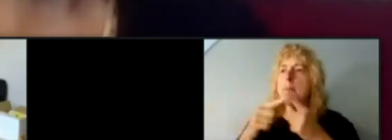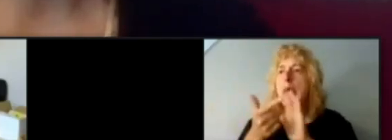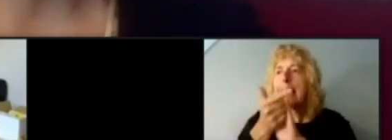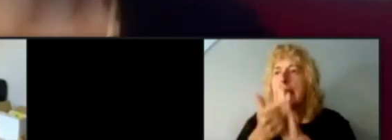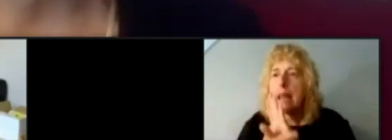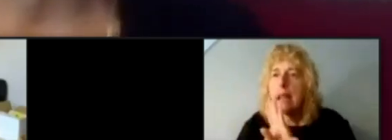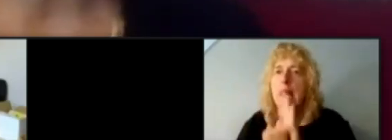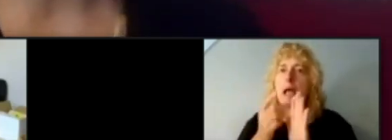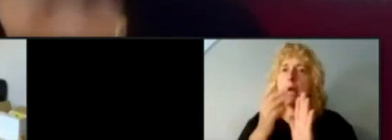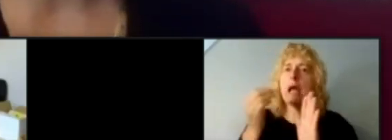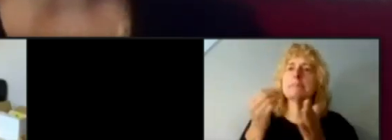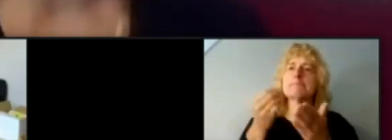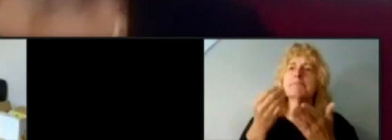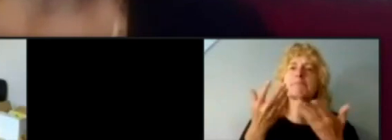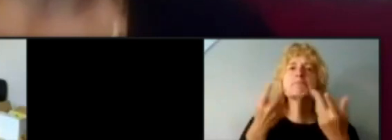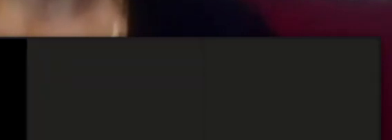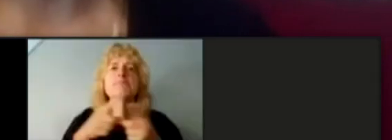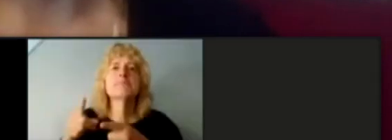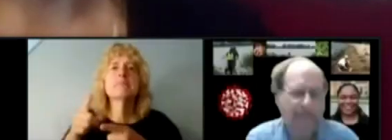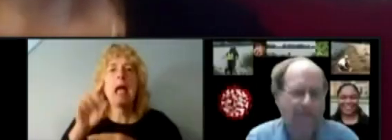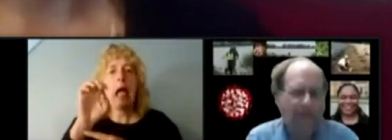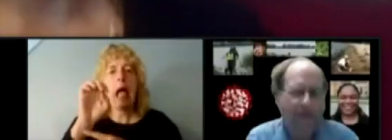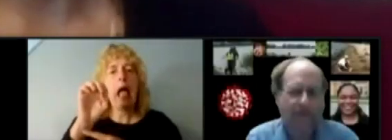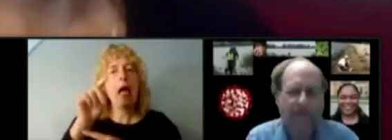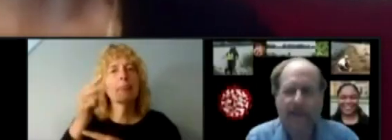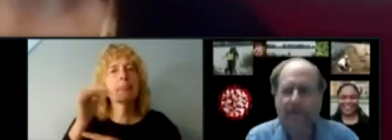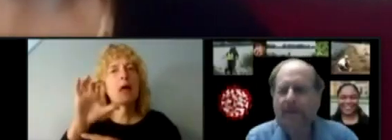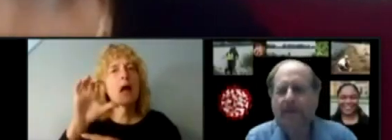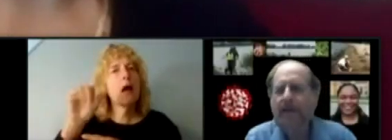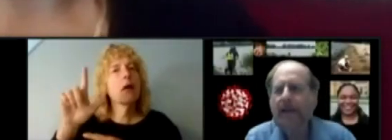SARS and COVID monitoring.